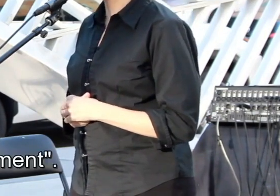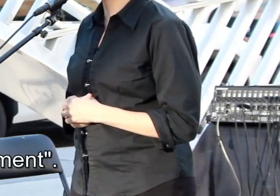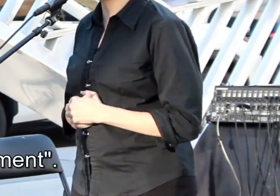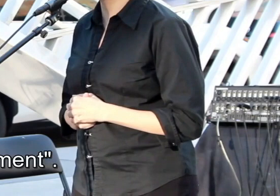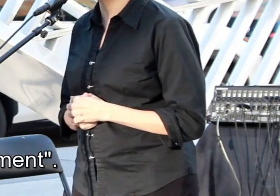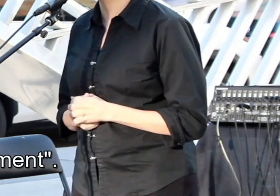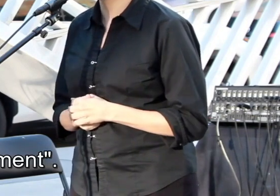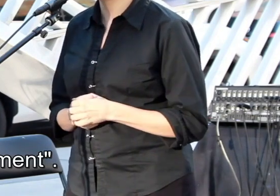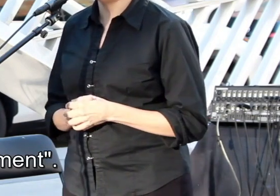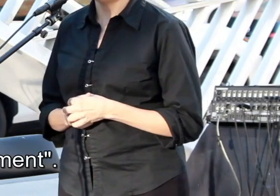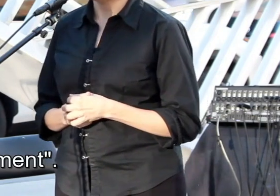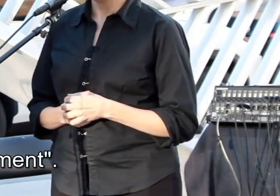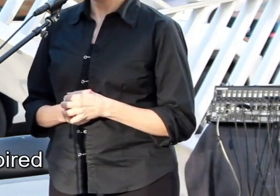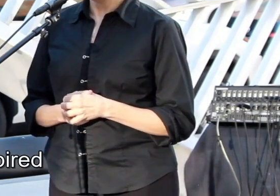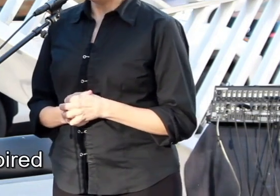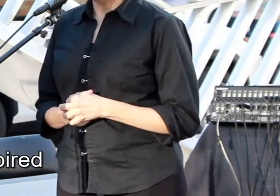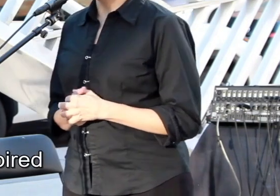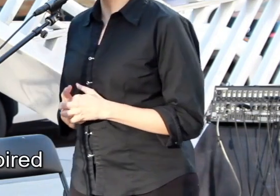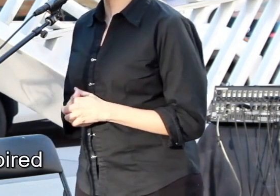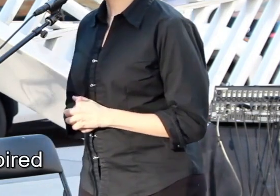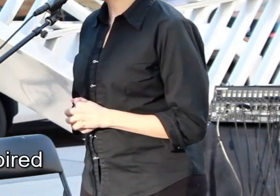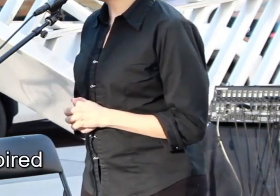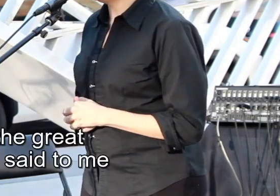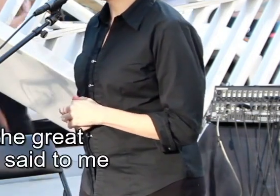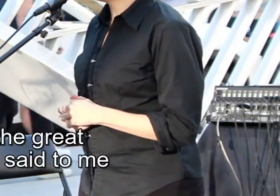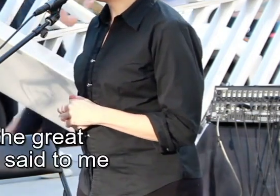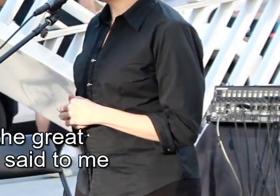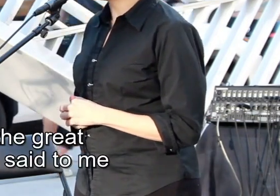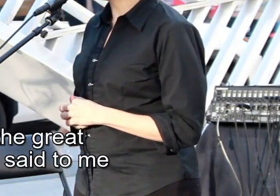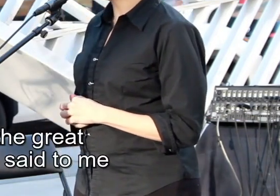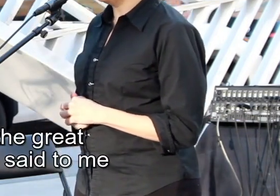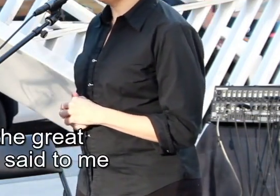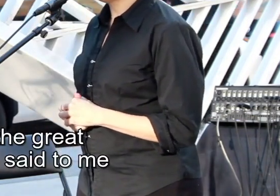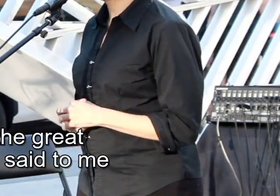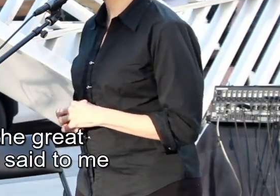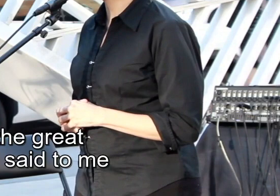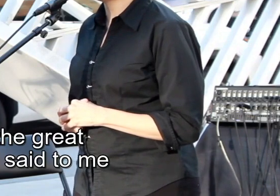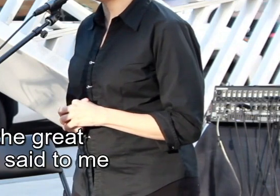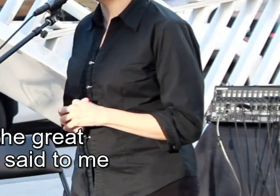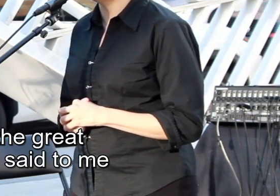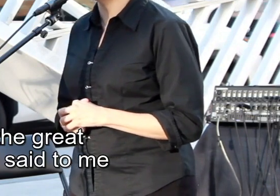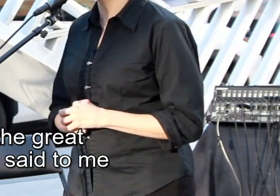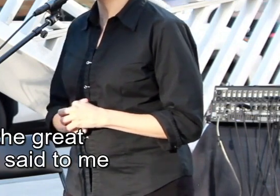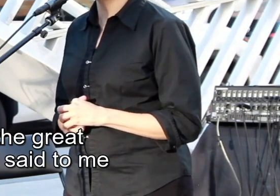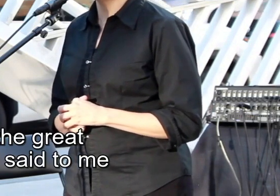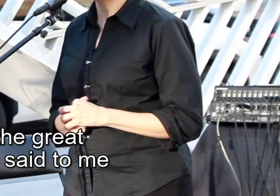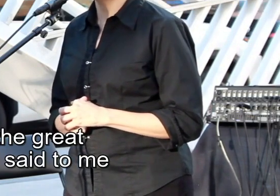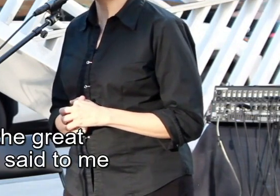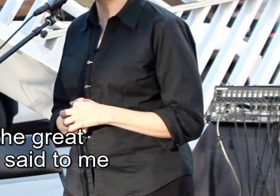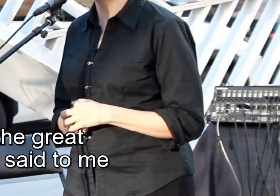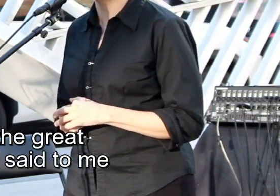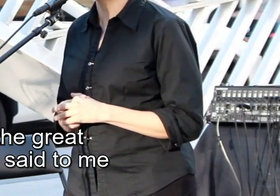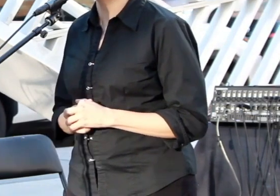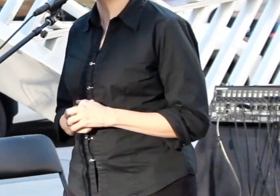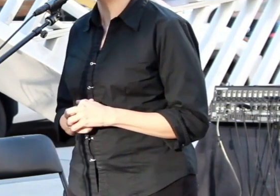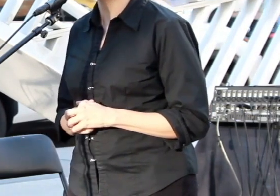2003. It's called Judgment. And it was inspired by something that the great poet Suher Hamad said